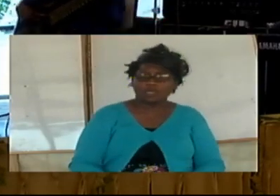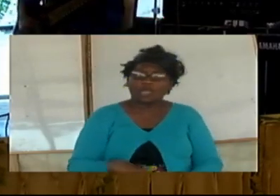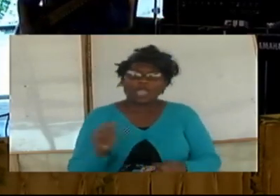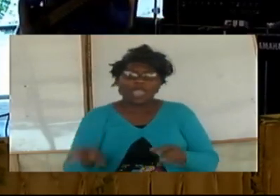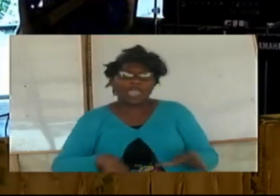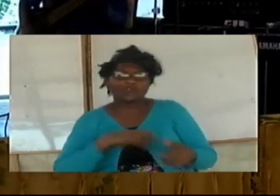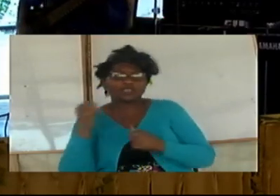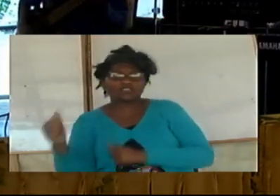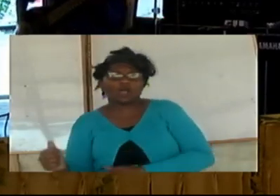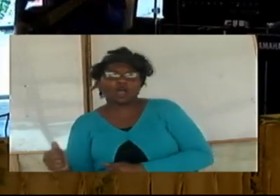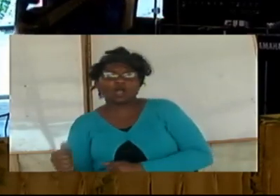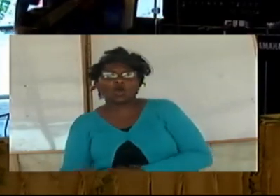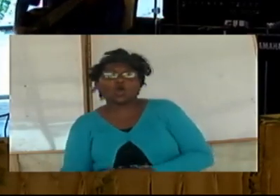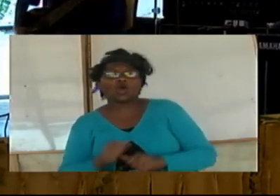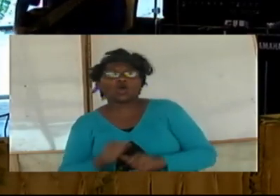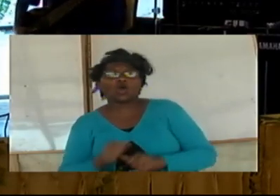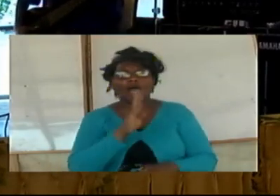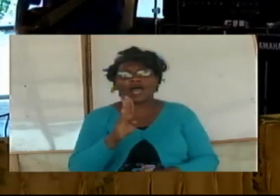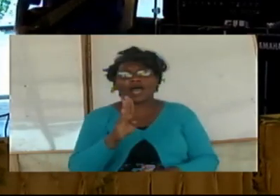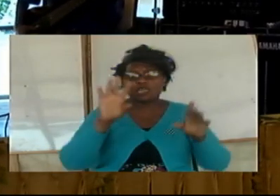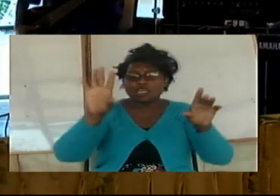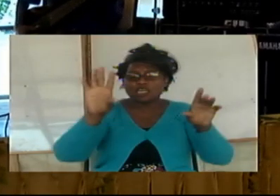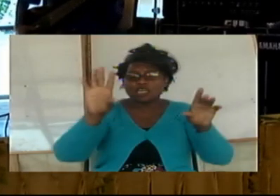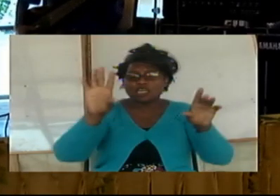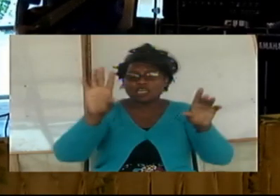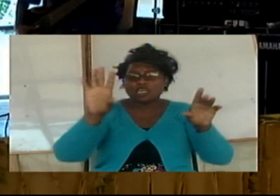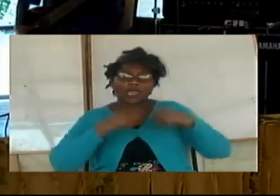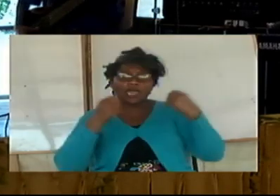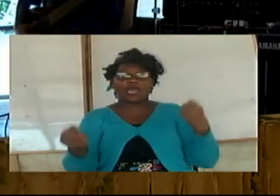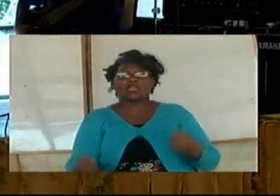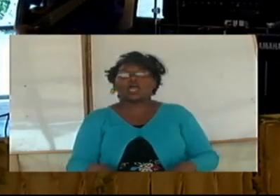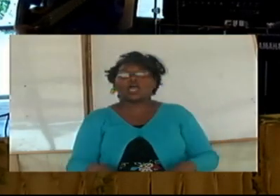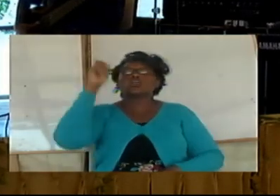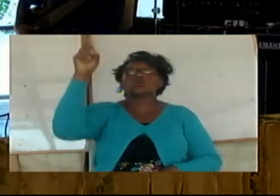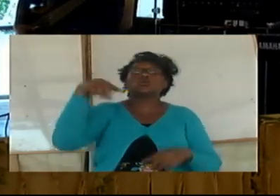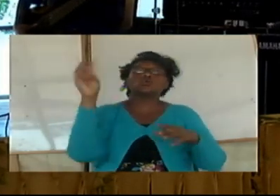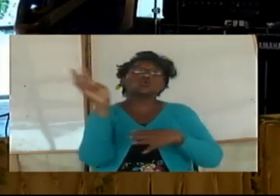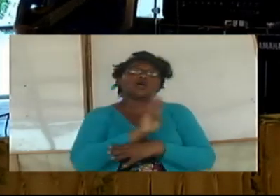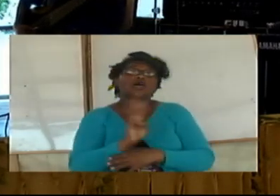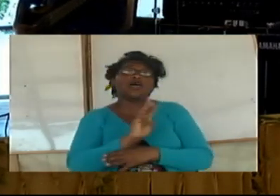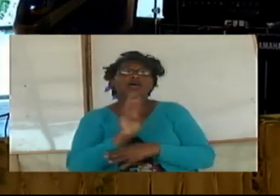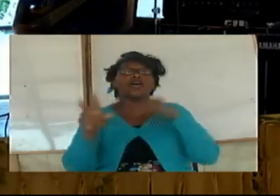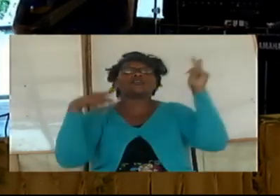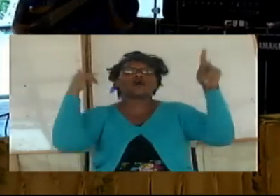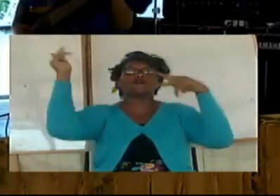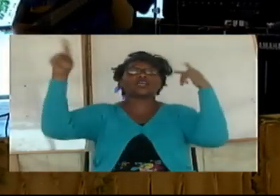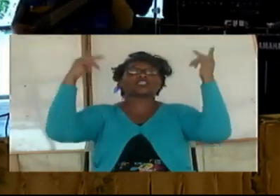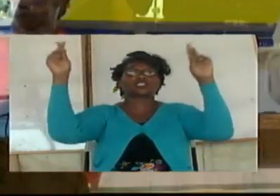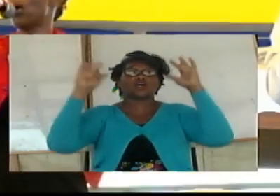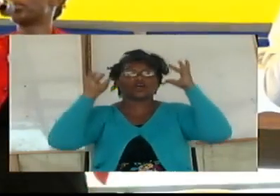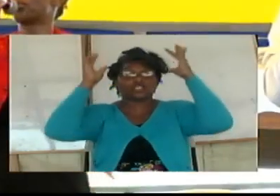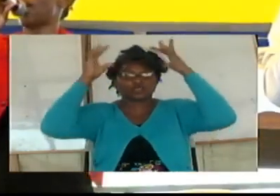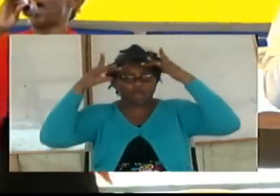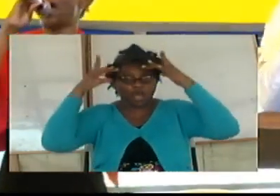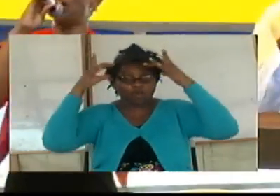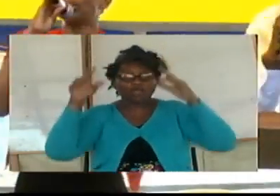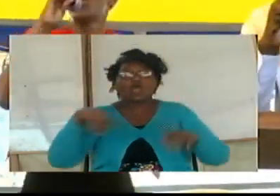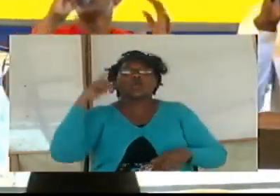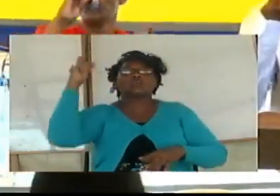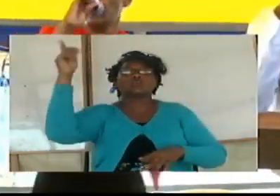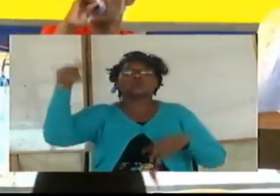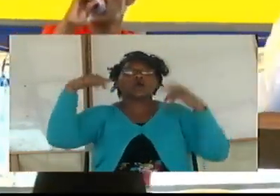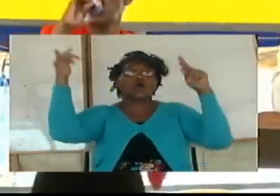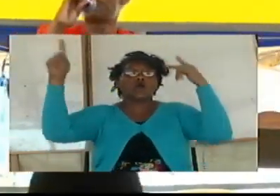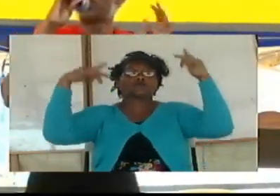Every stronghold in your life this morning. God can bring it down. And you can overcome in